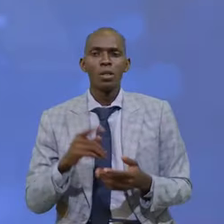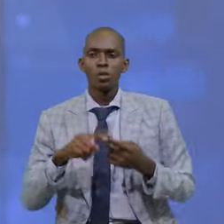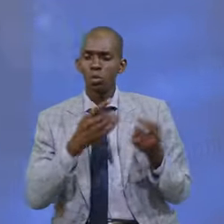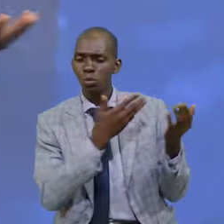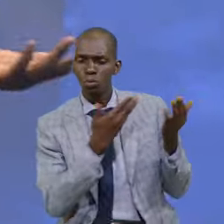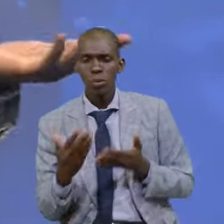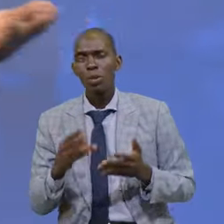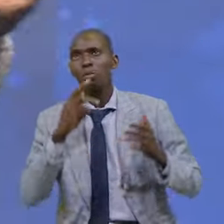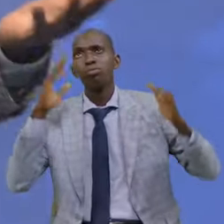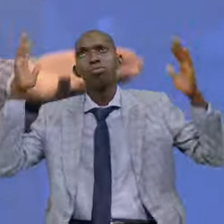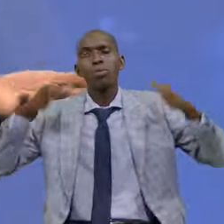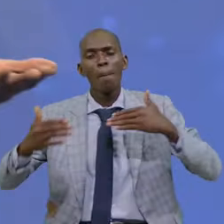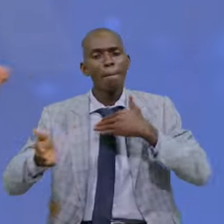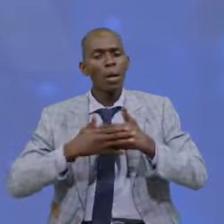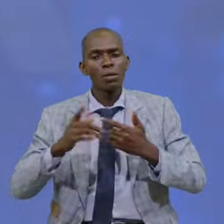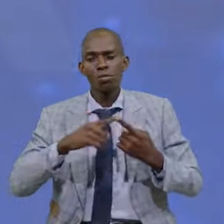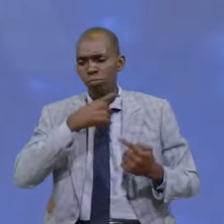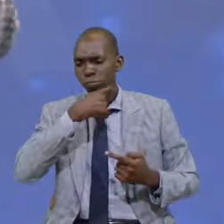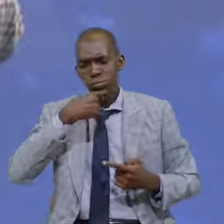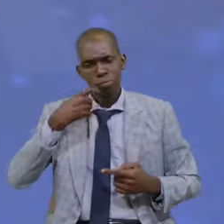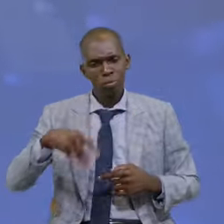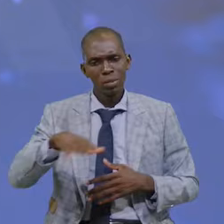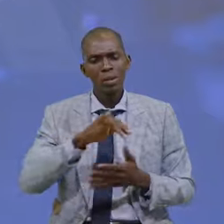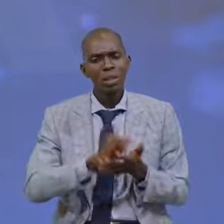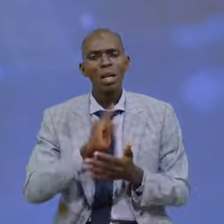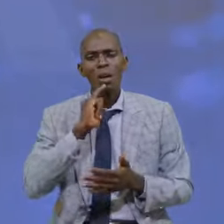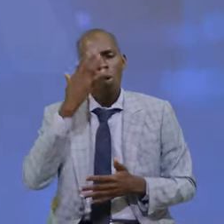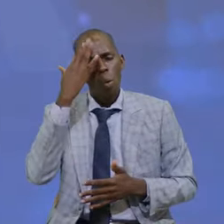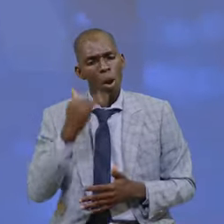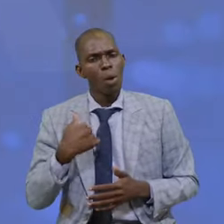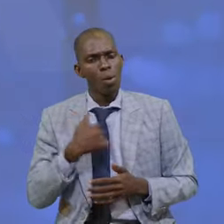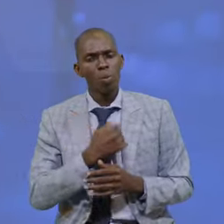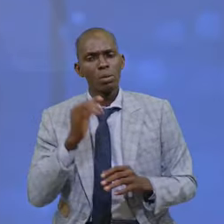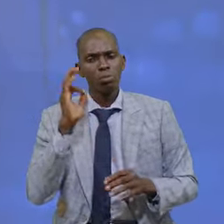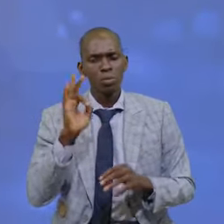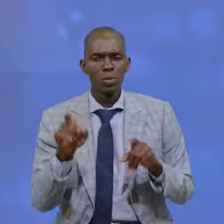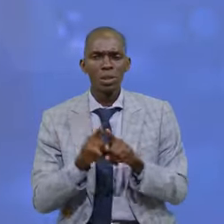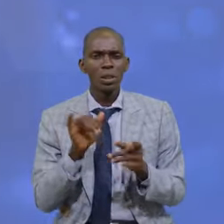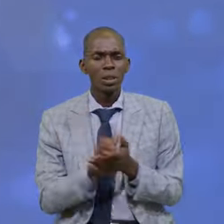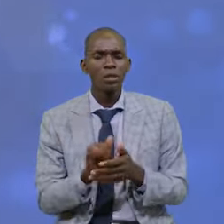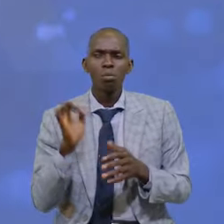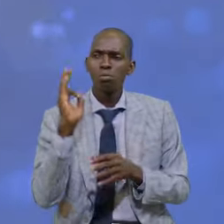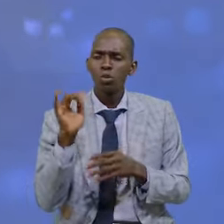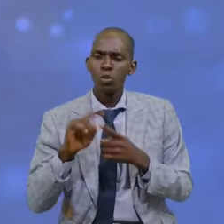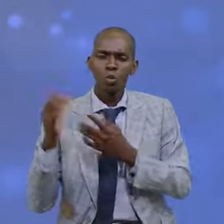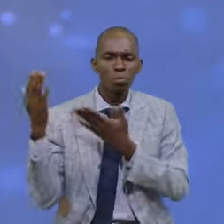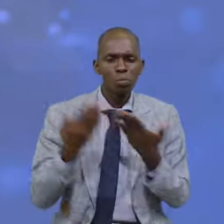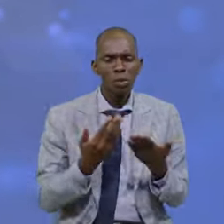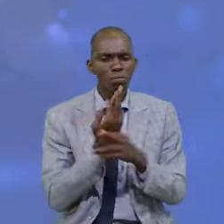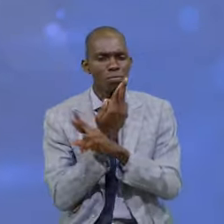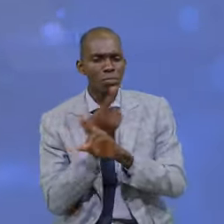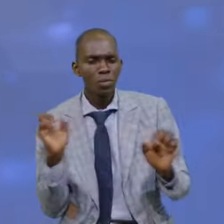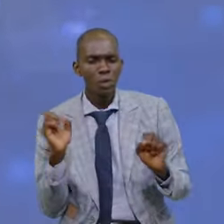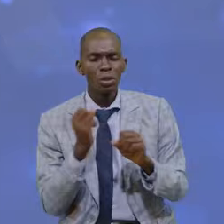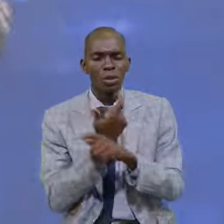a dry land. That's why we say what we say. It's to bring liberty, liberation, deliverance, salvation,